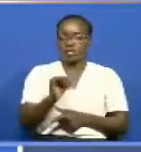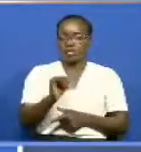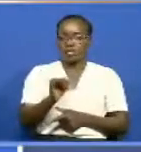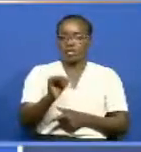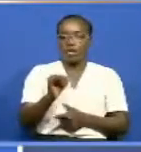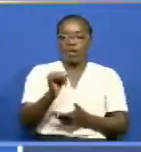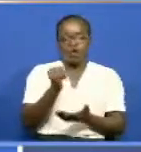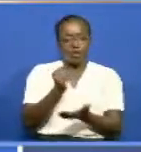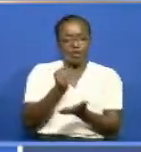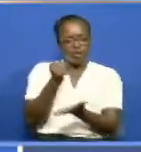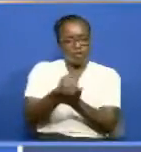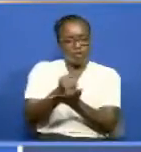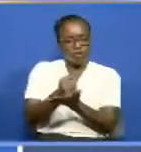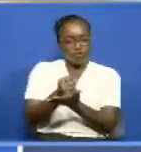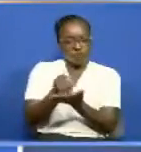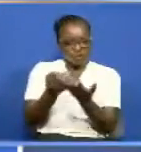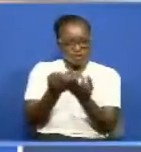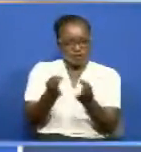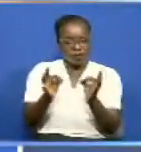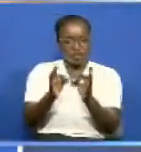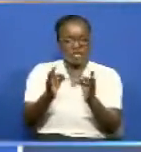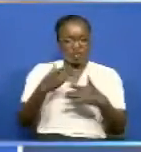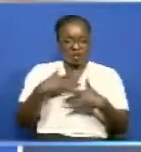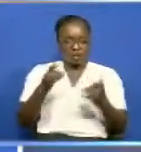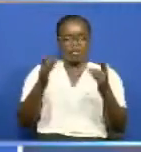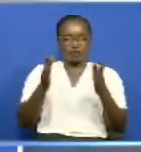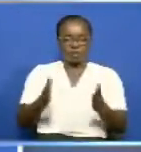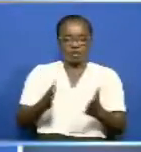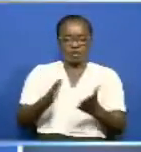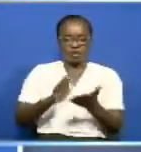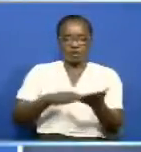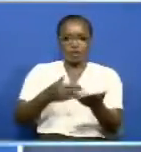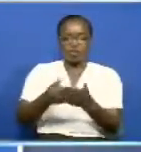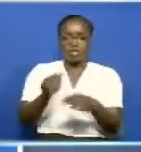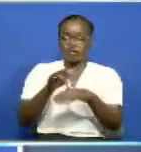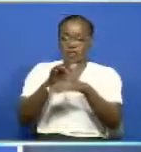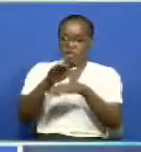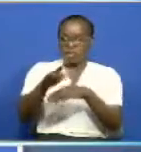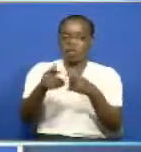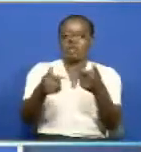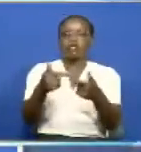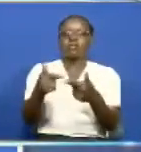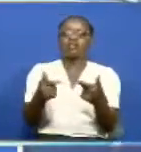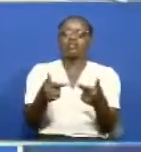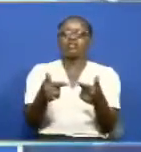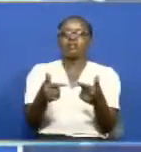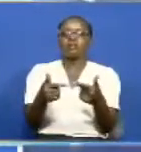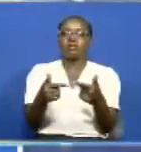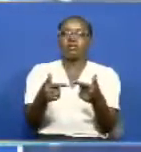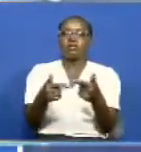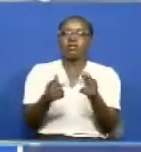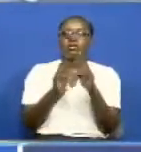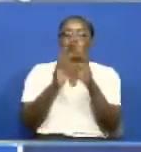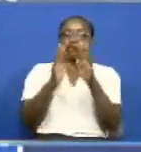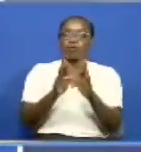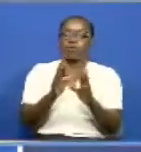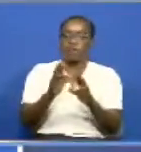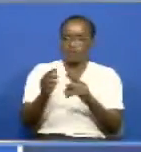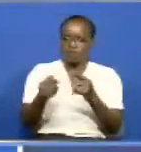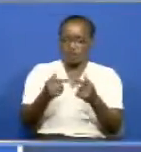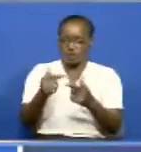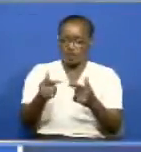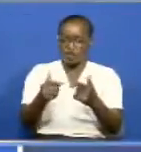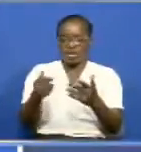the stage for the interested candidates to begin the application process. Serafina Robi examines the procedure